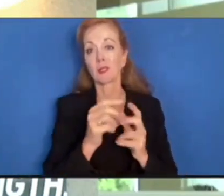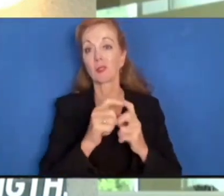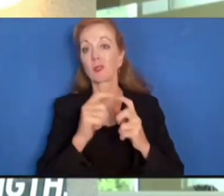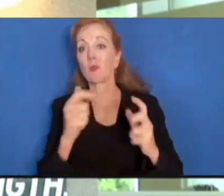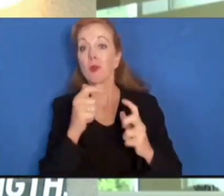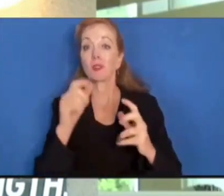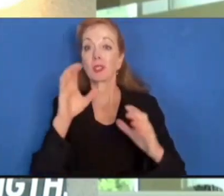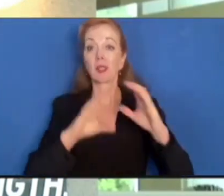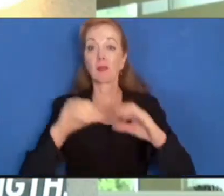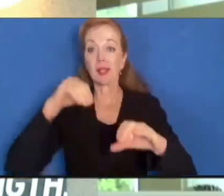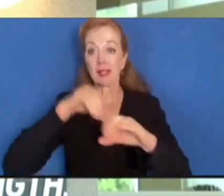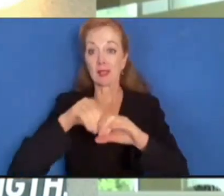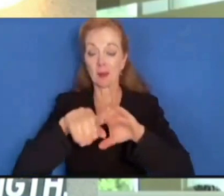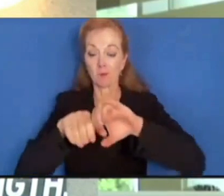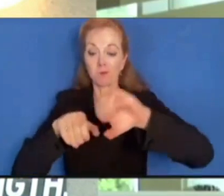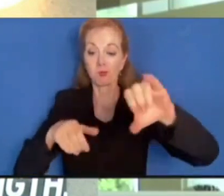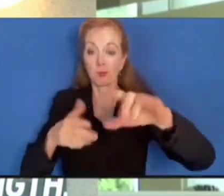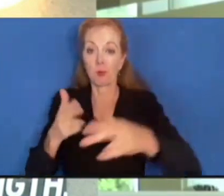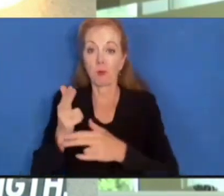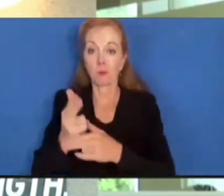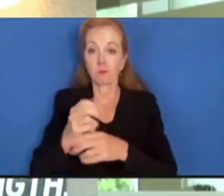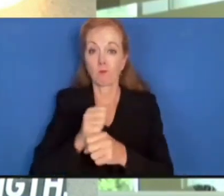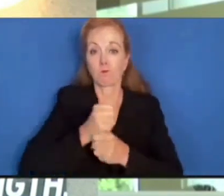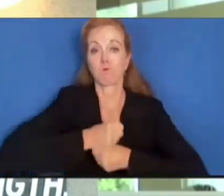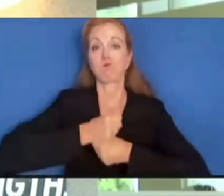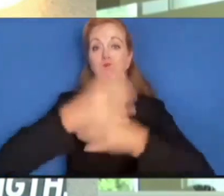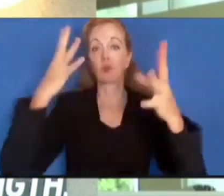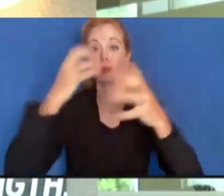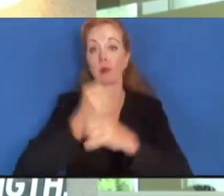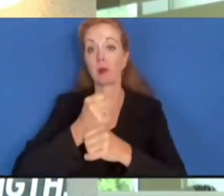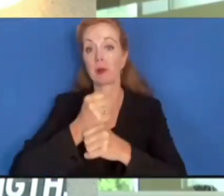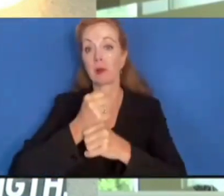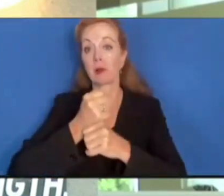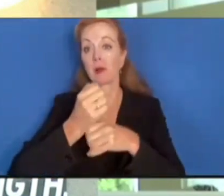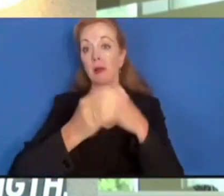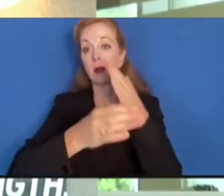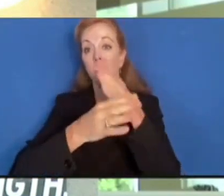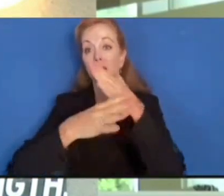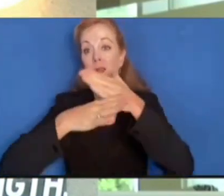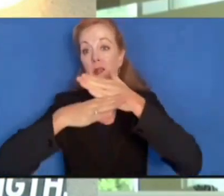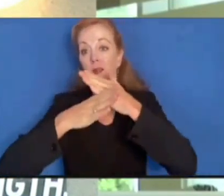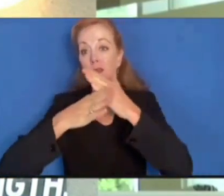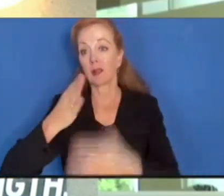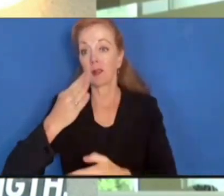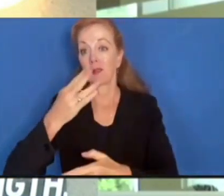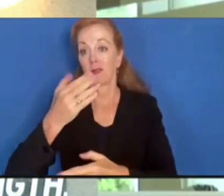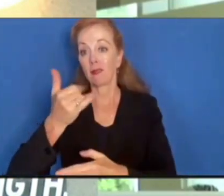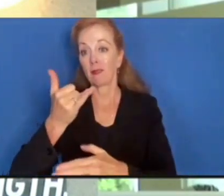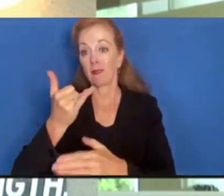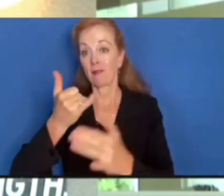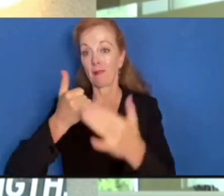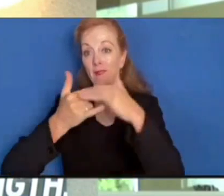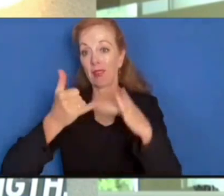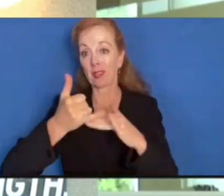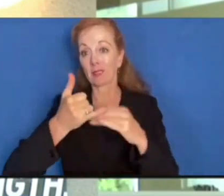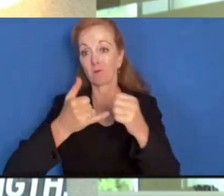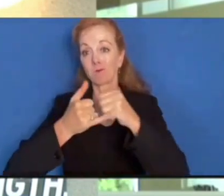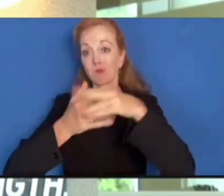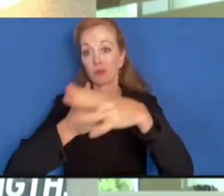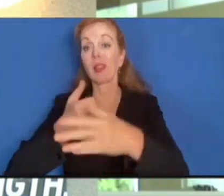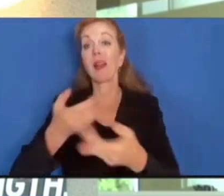a shotgun round, and it caused the overpressure of the muzzle loader, and it took off some fingers. And so we